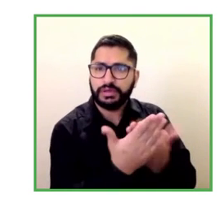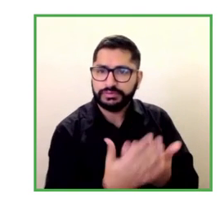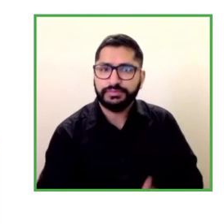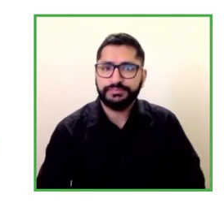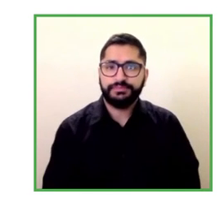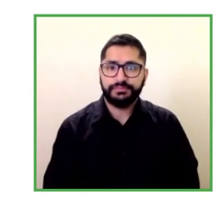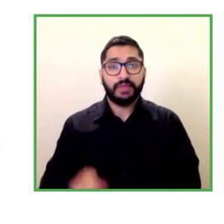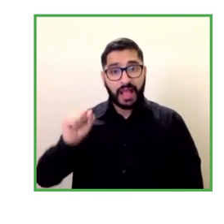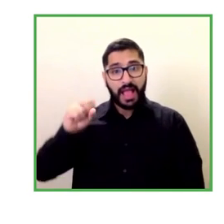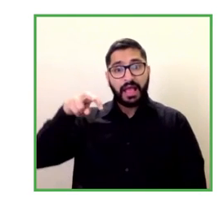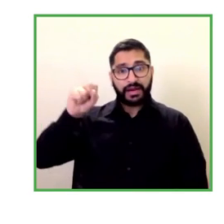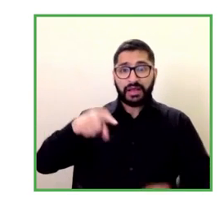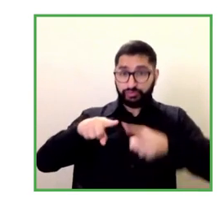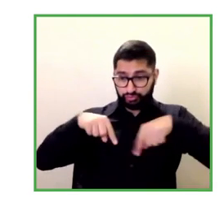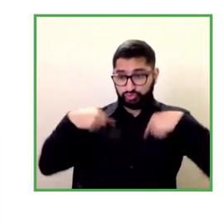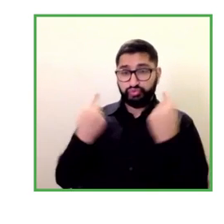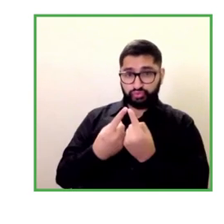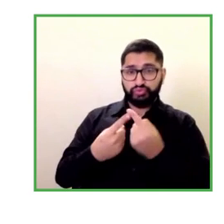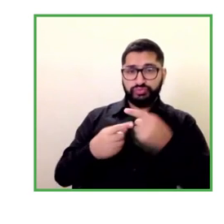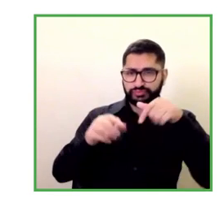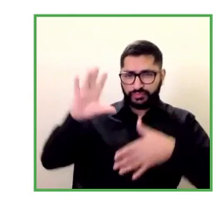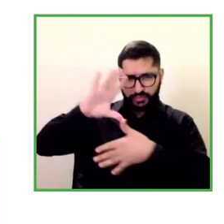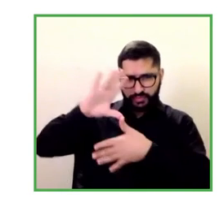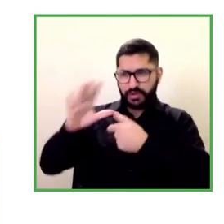Network seeks to